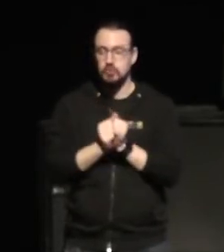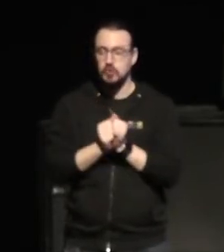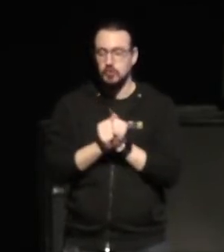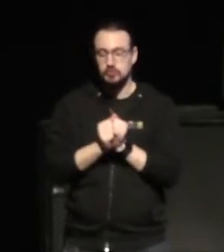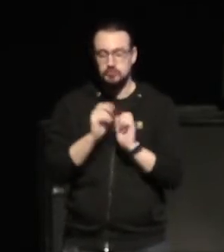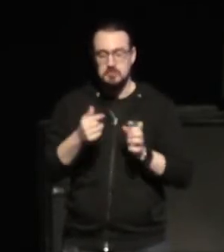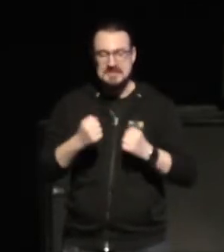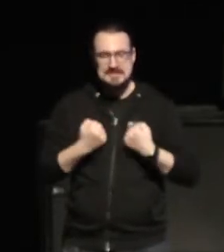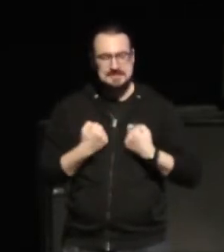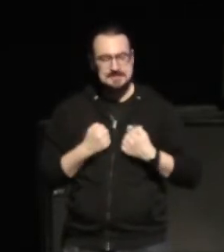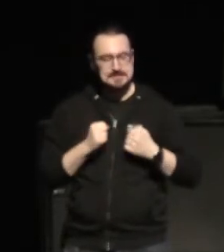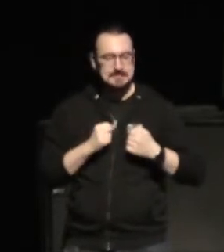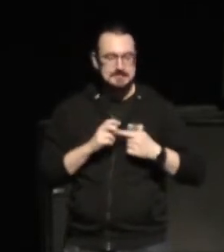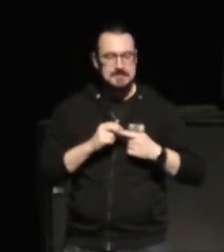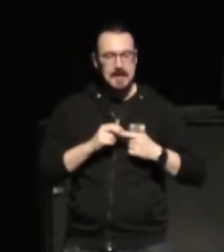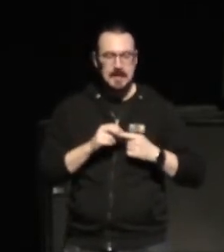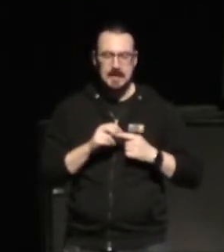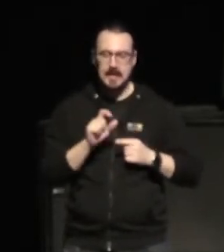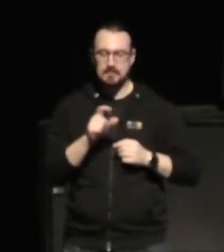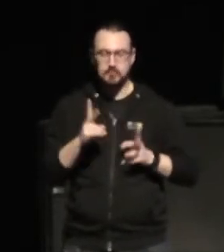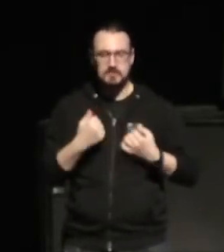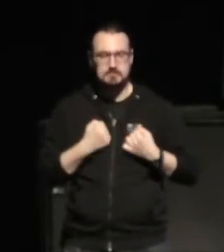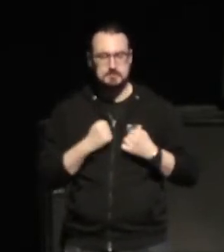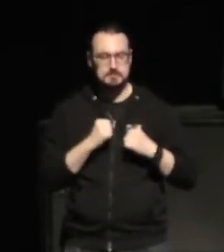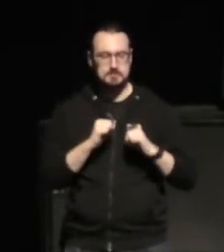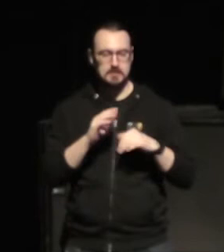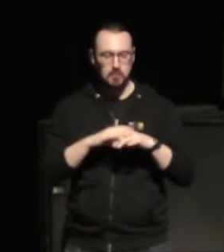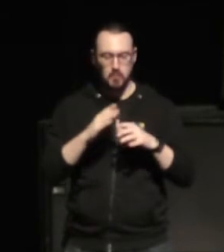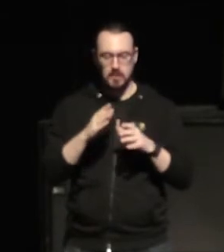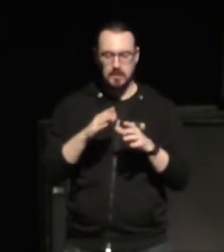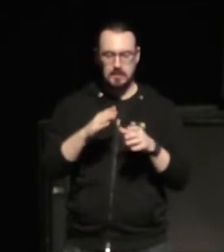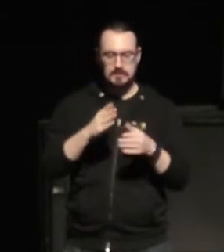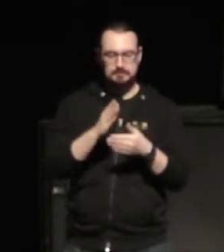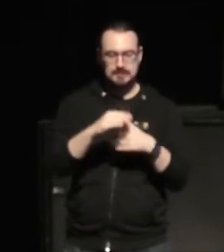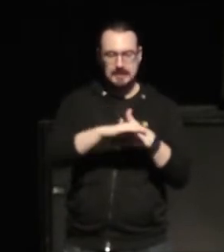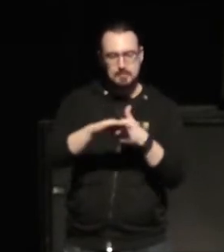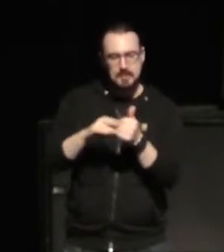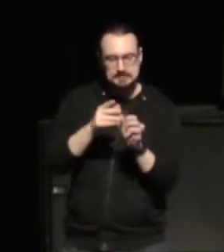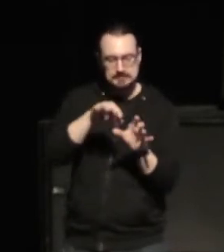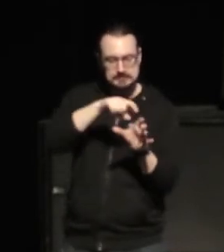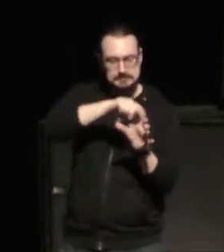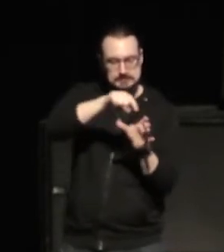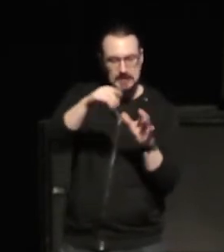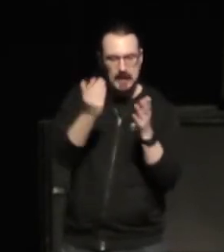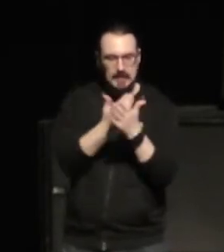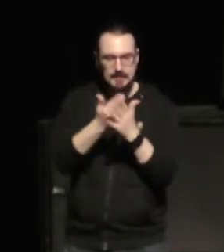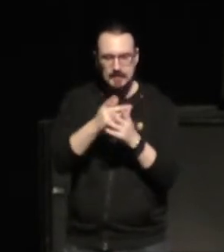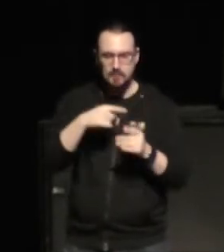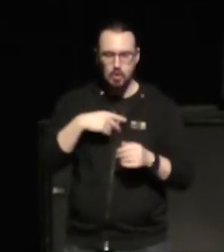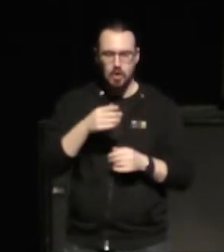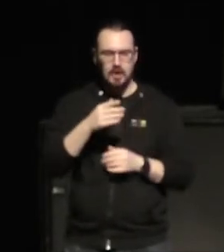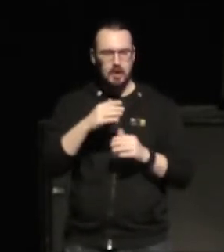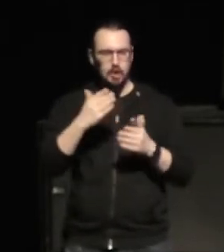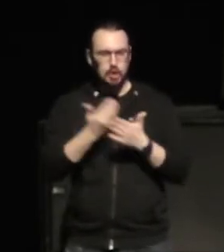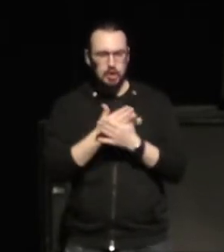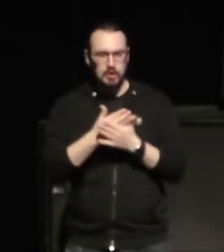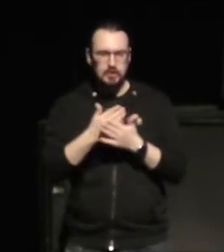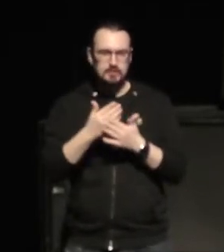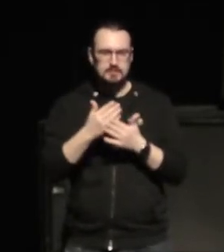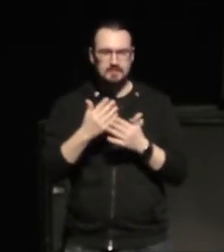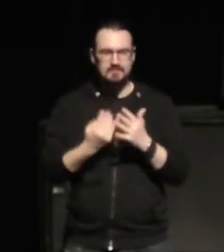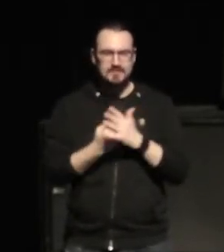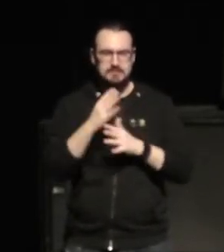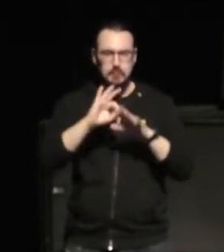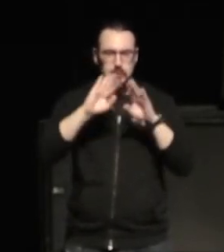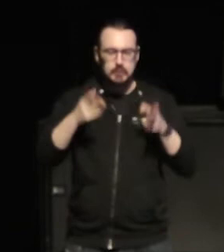drivers on pressures on our planetary boundaries. It accounts for around 25% of greenhouse gas emissions, 70%